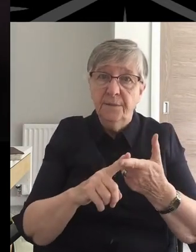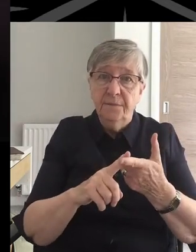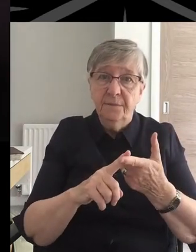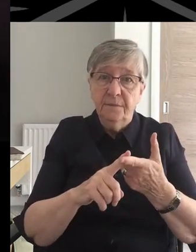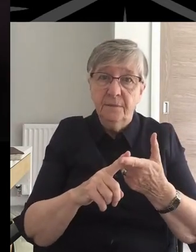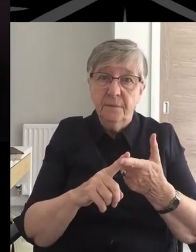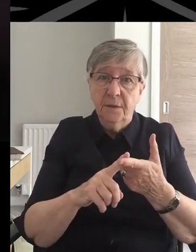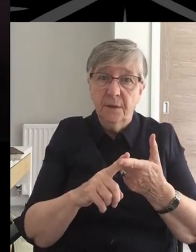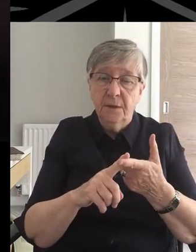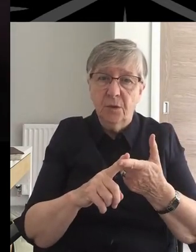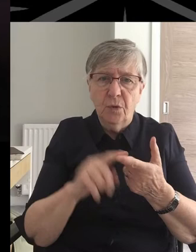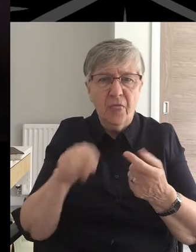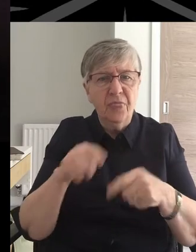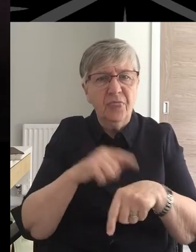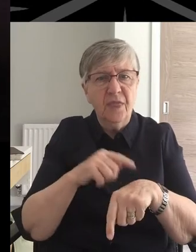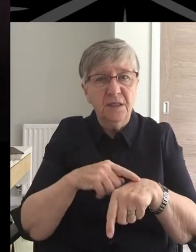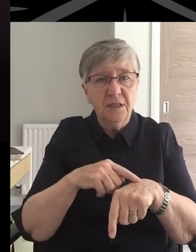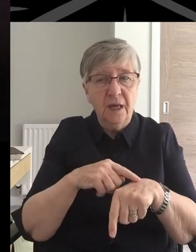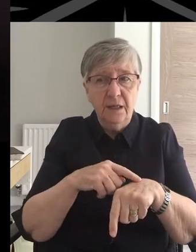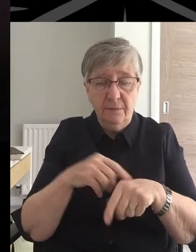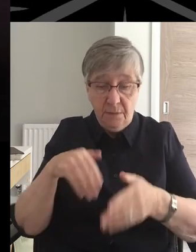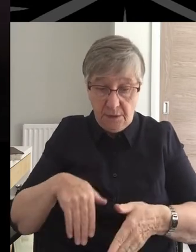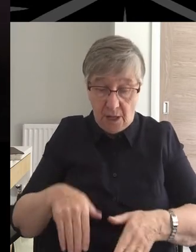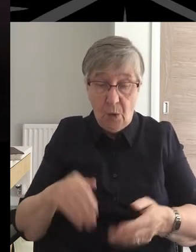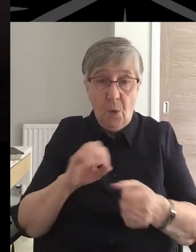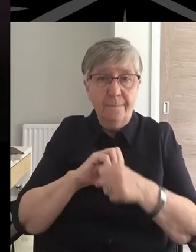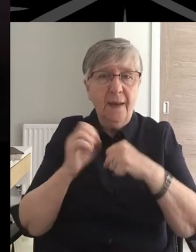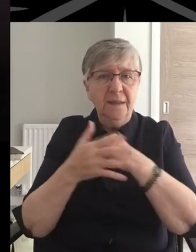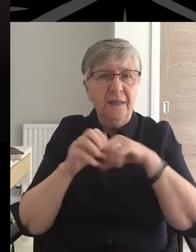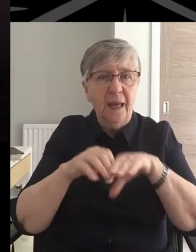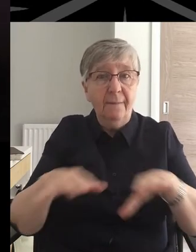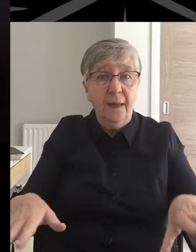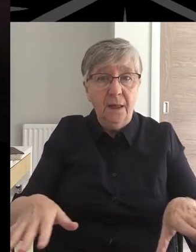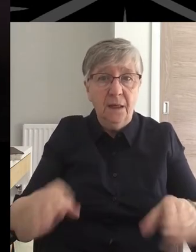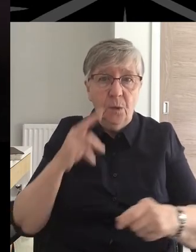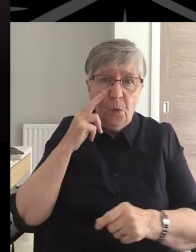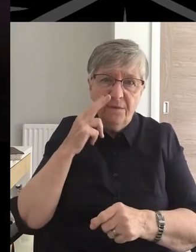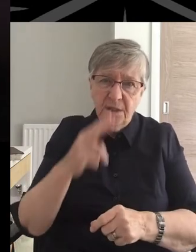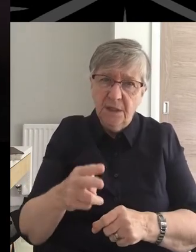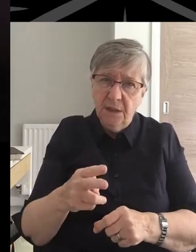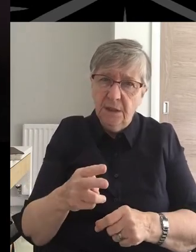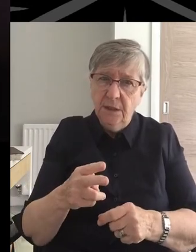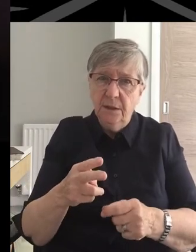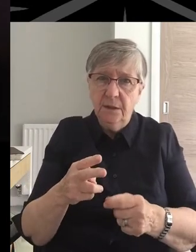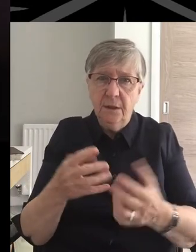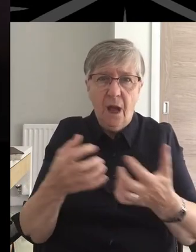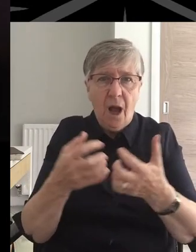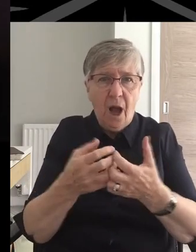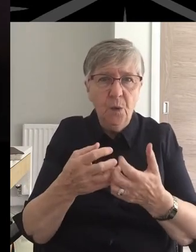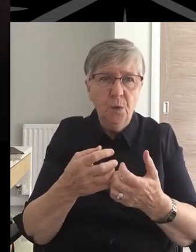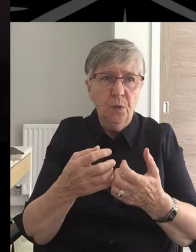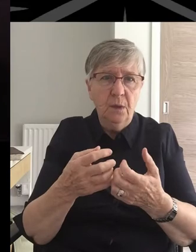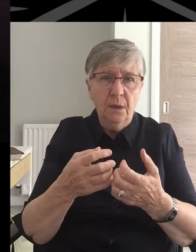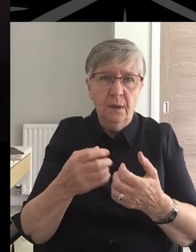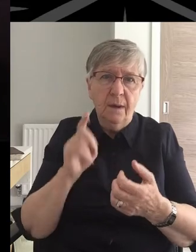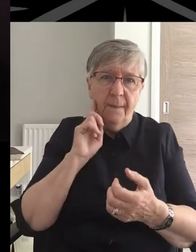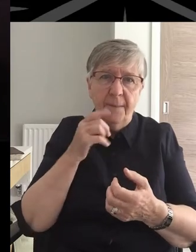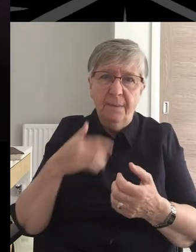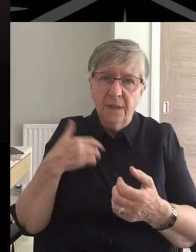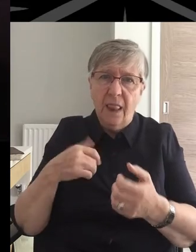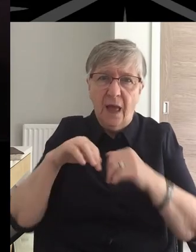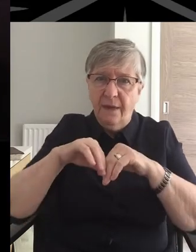Now, in this time of pandemic that we've been through, we've seen something of the dislocation that people